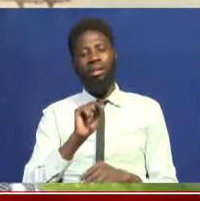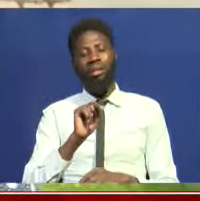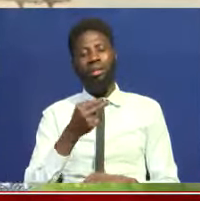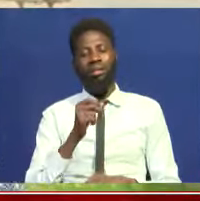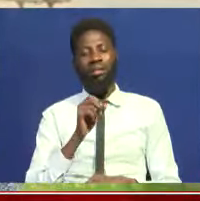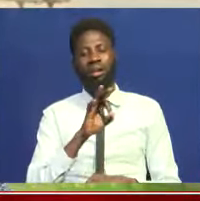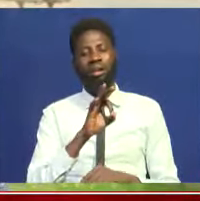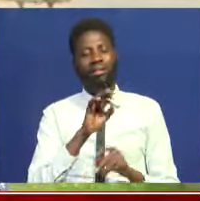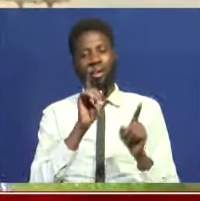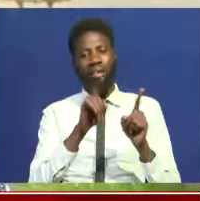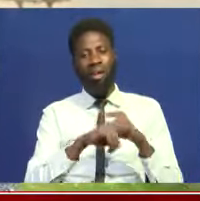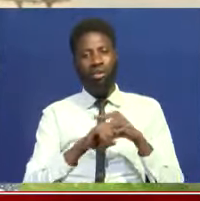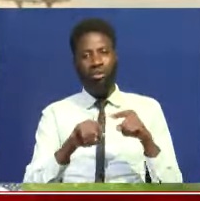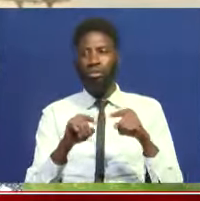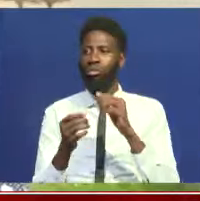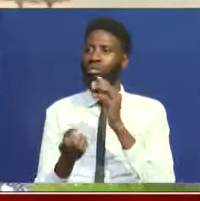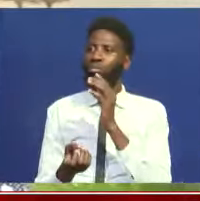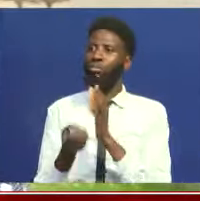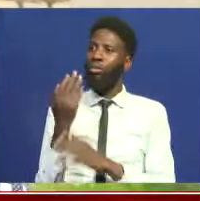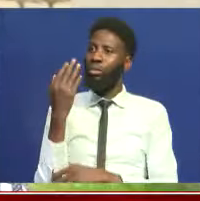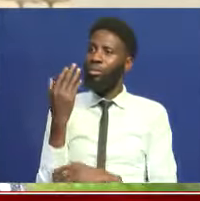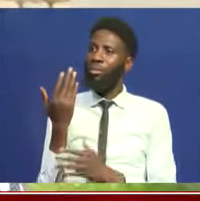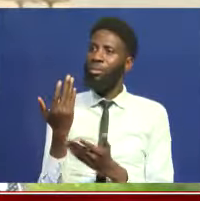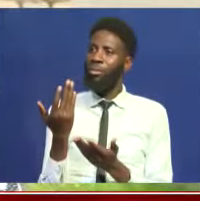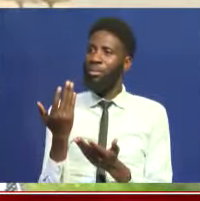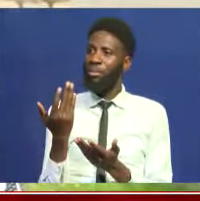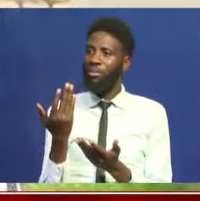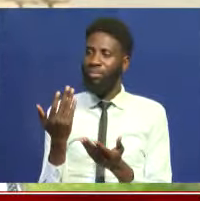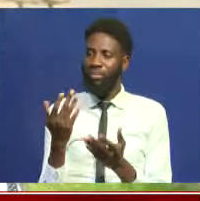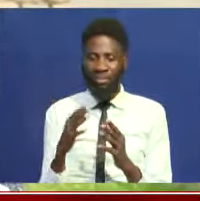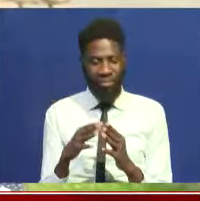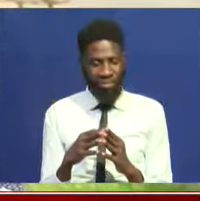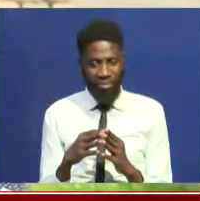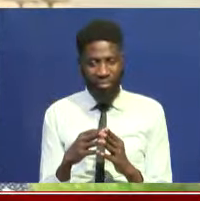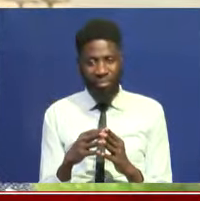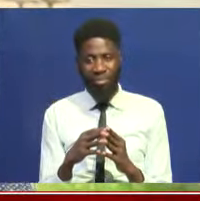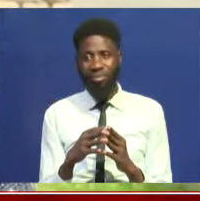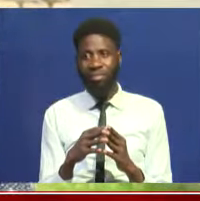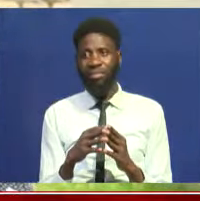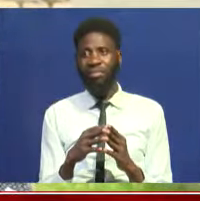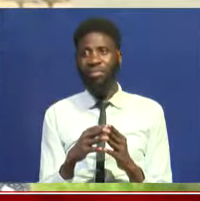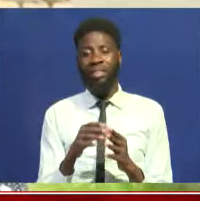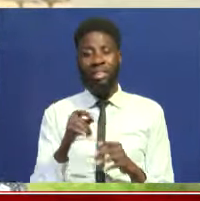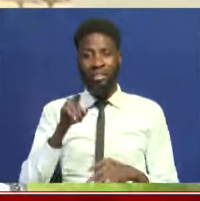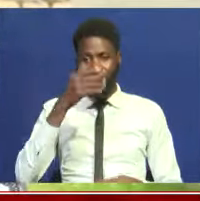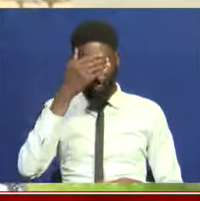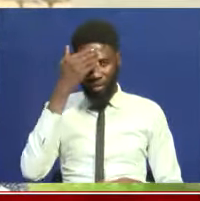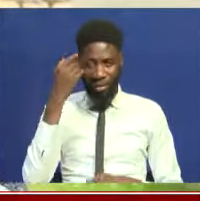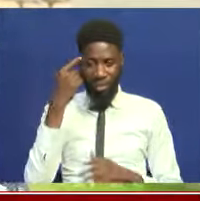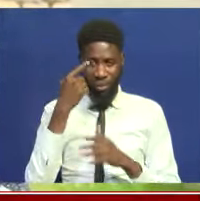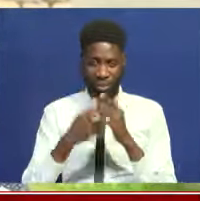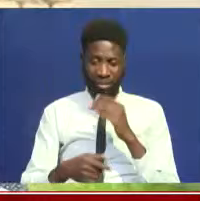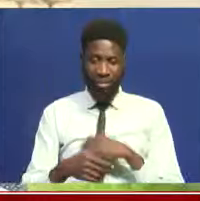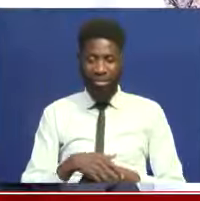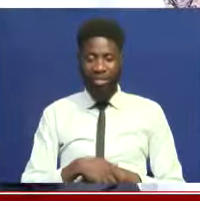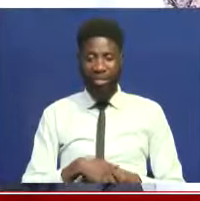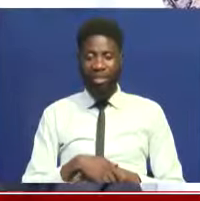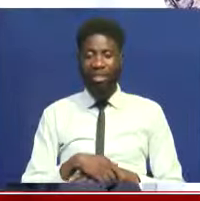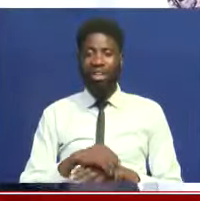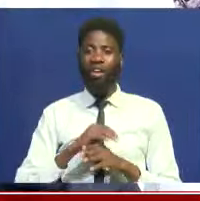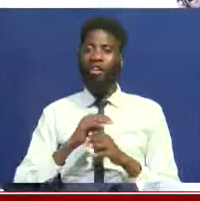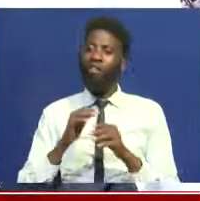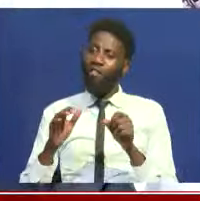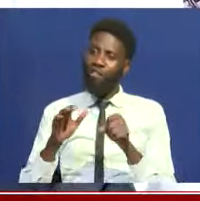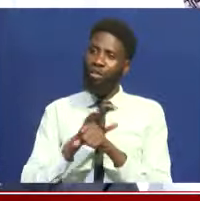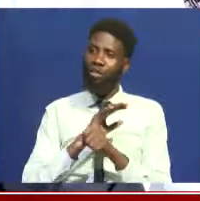reintroduce a scheme under very amorphous circumstances. Then in that, they forget something called comprehensive insurance.